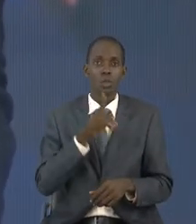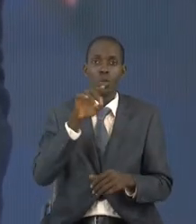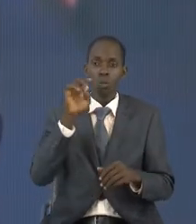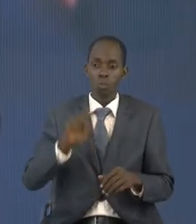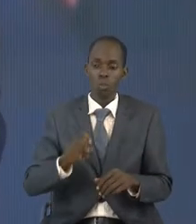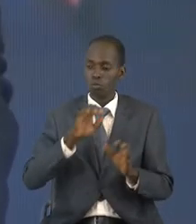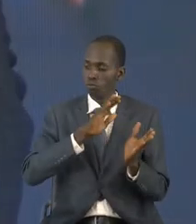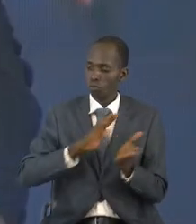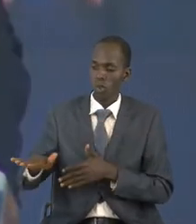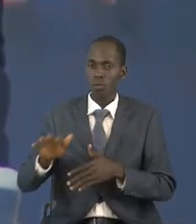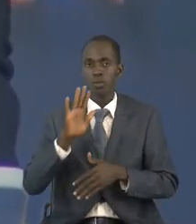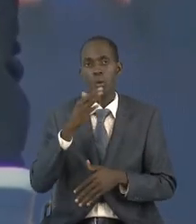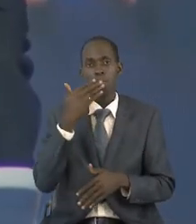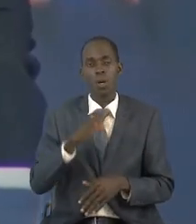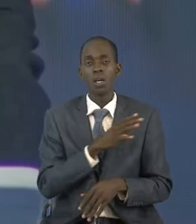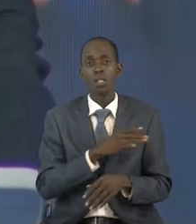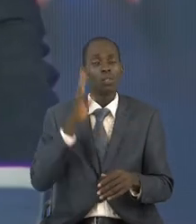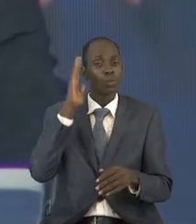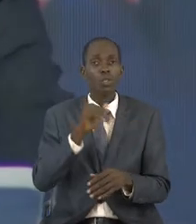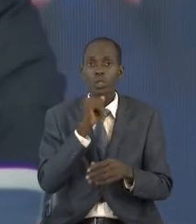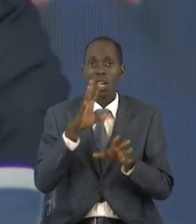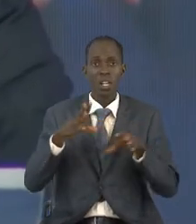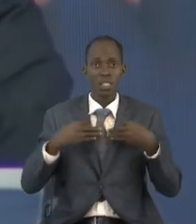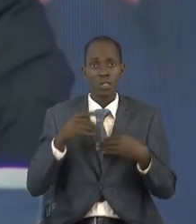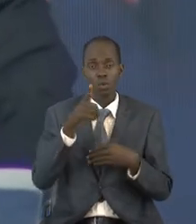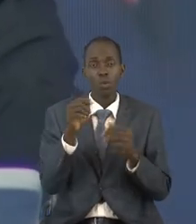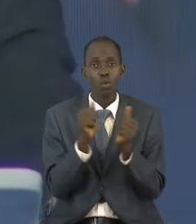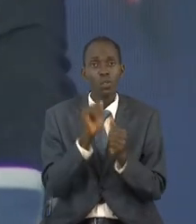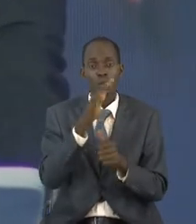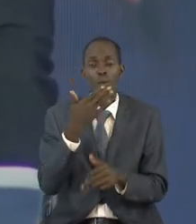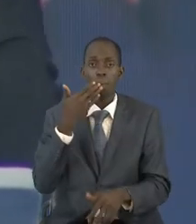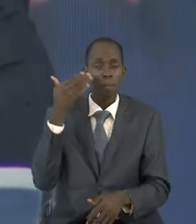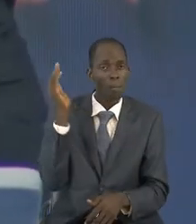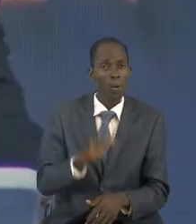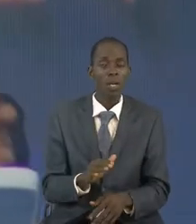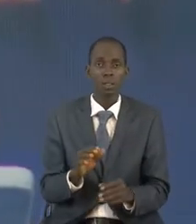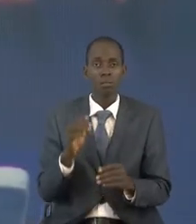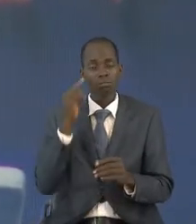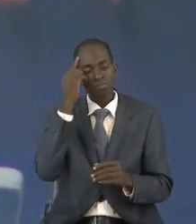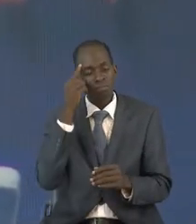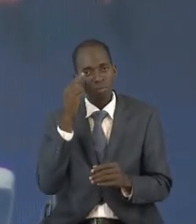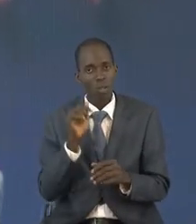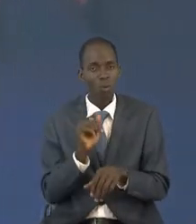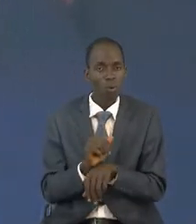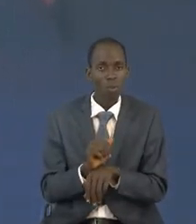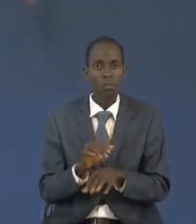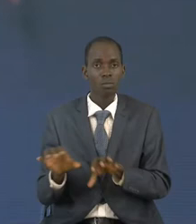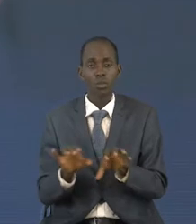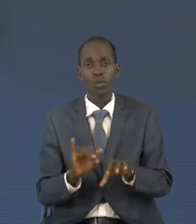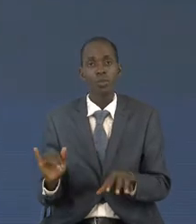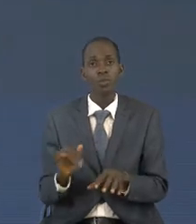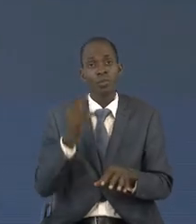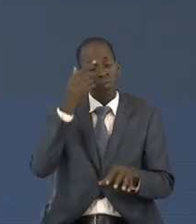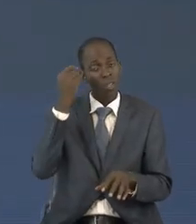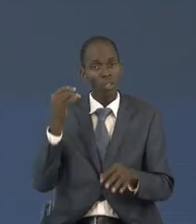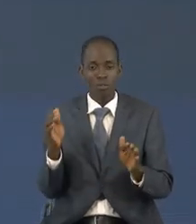aside. It will not take you and your evil disposition. You have to drop that, because straight